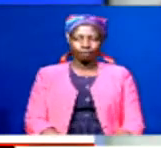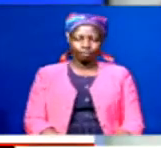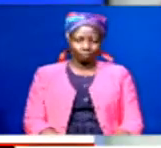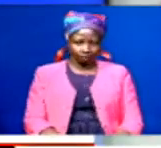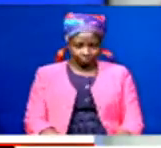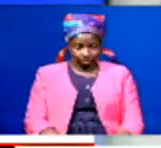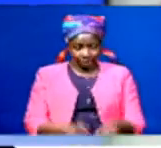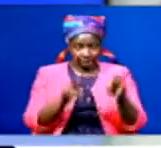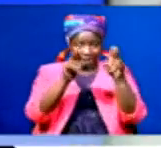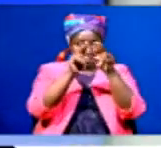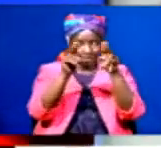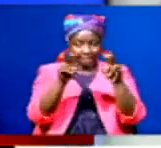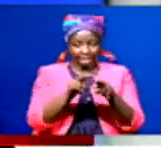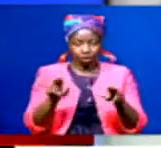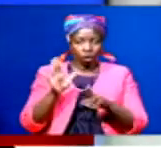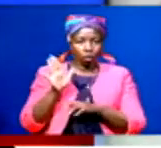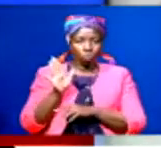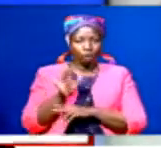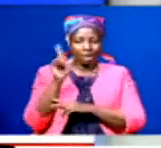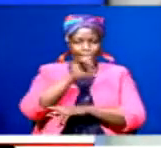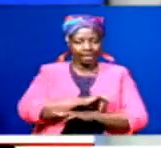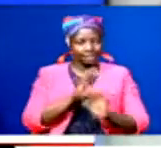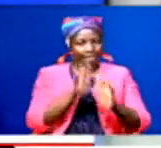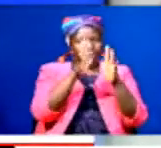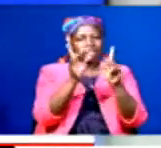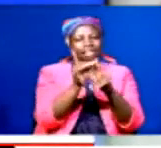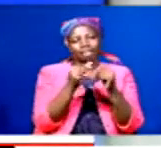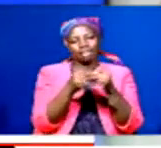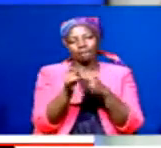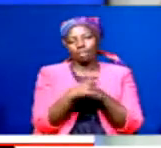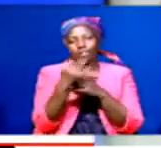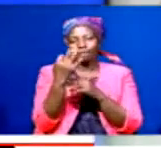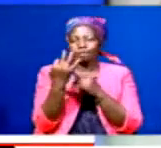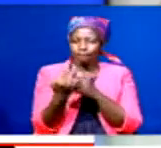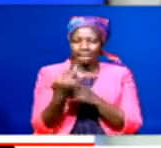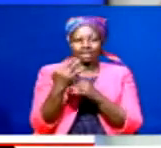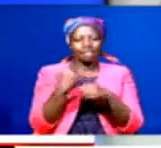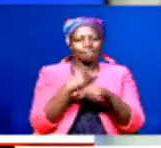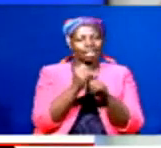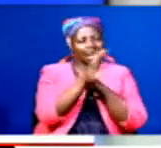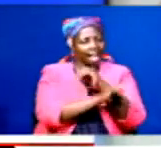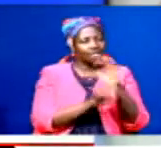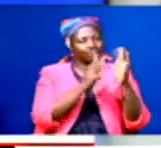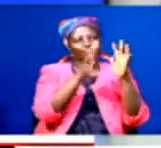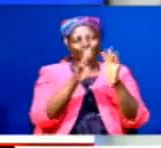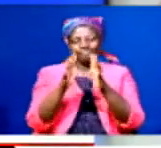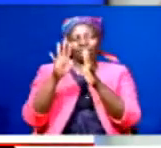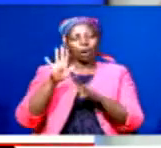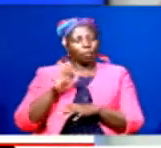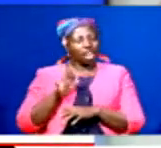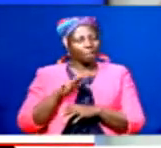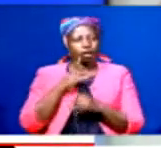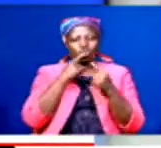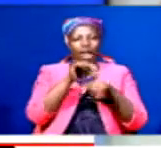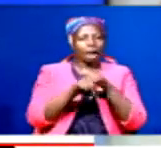The International Women's Day, marked on the 8th of March, saw countrywide celebrations with women taking stock of the gains and challenges faced